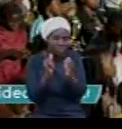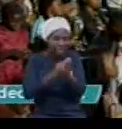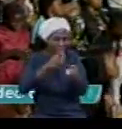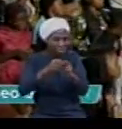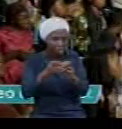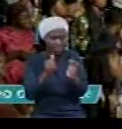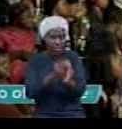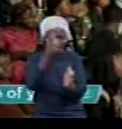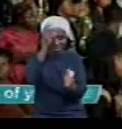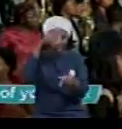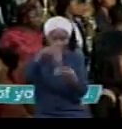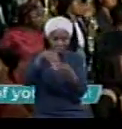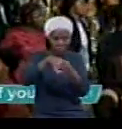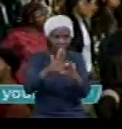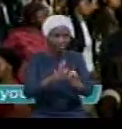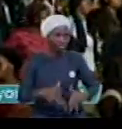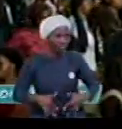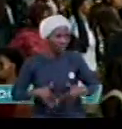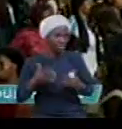the orchestra.